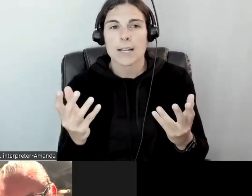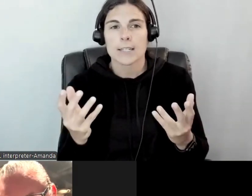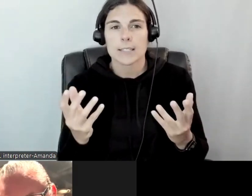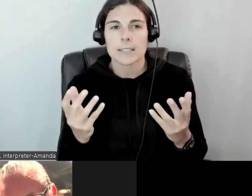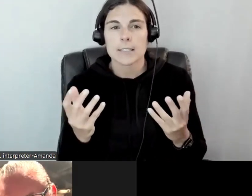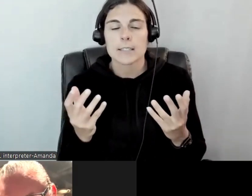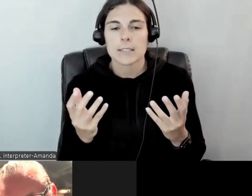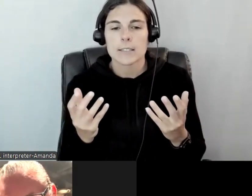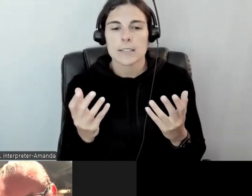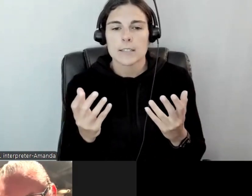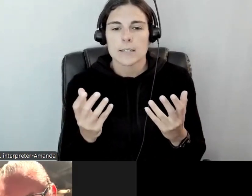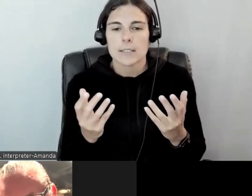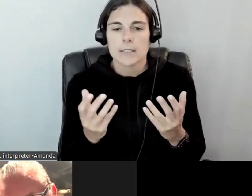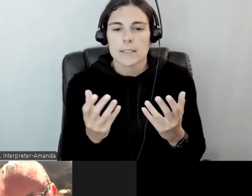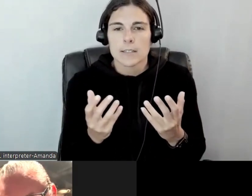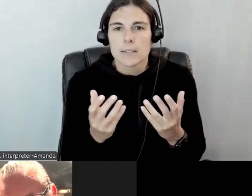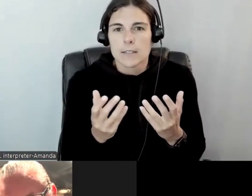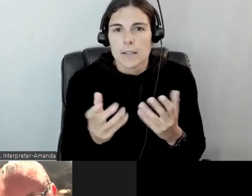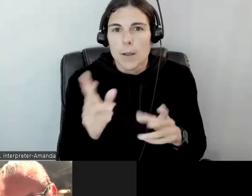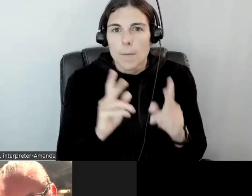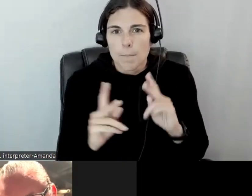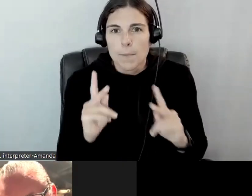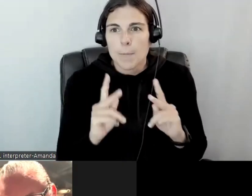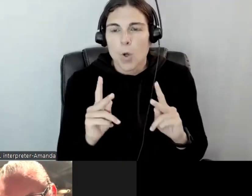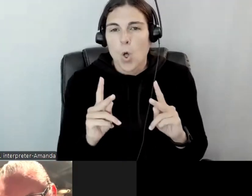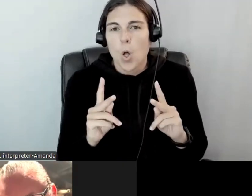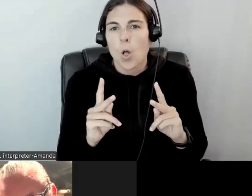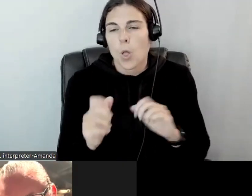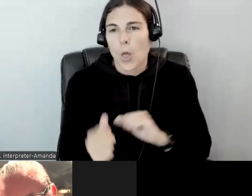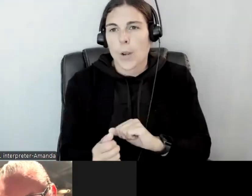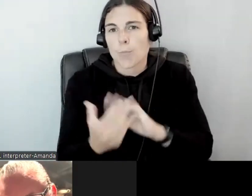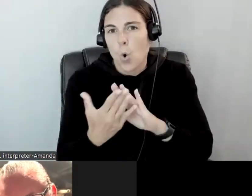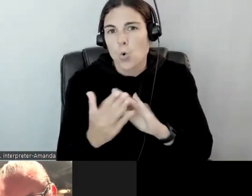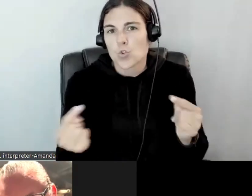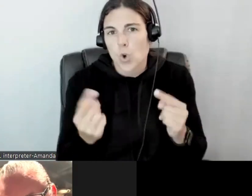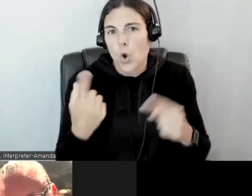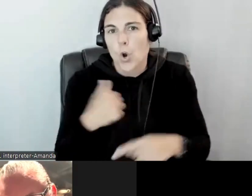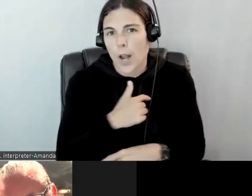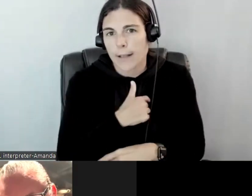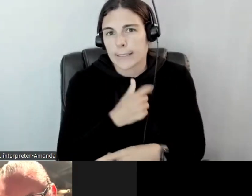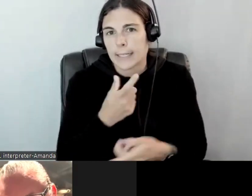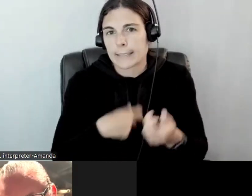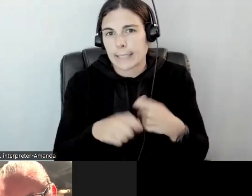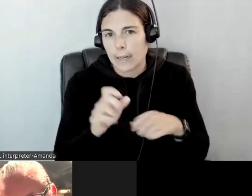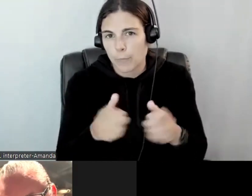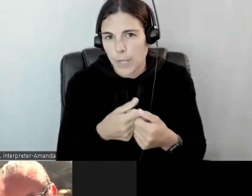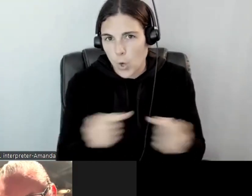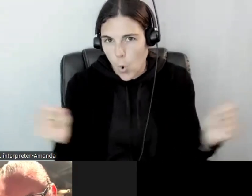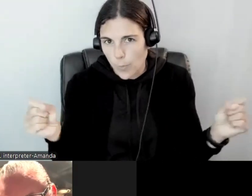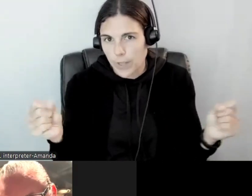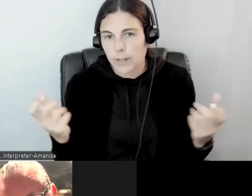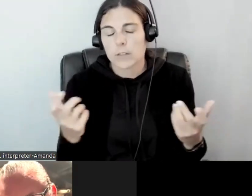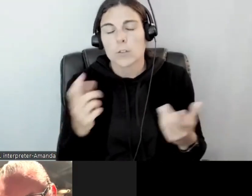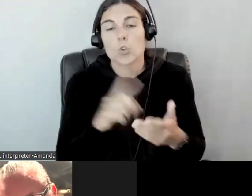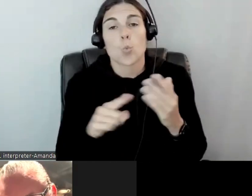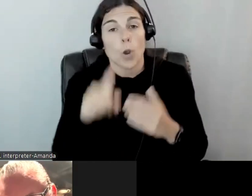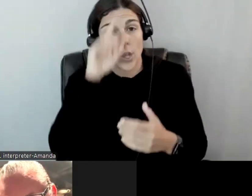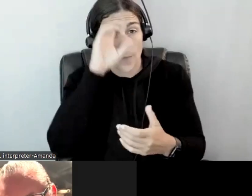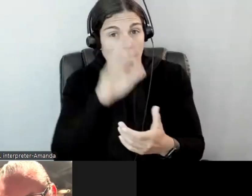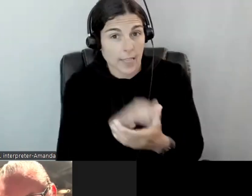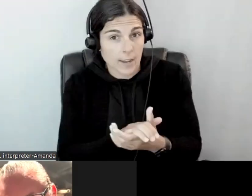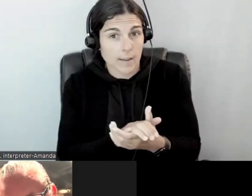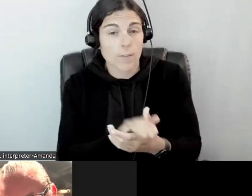the folks who would use it to hurt us instead of us being open about what we believe. So that piece of belief